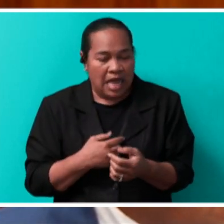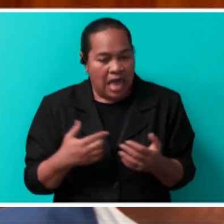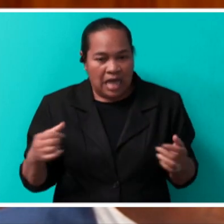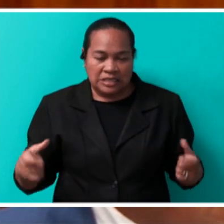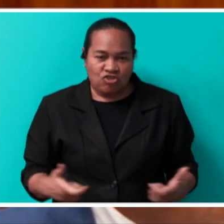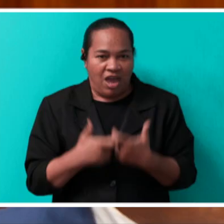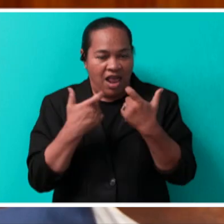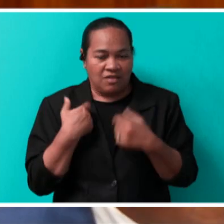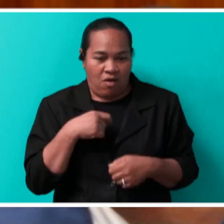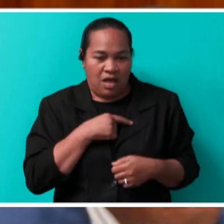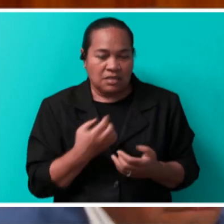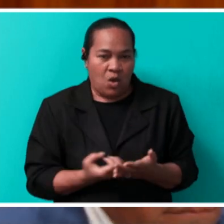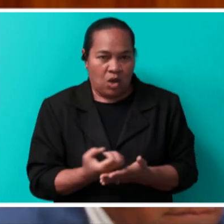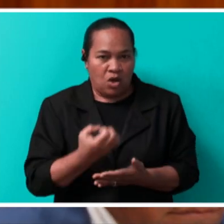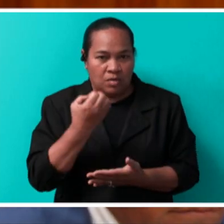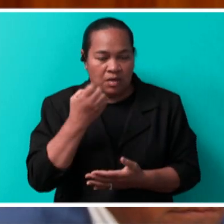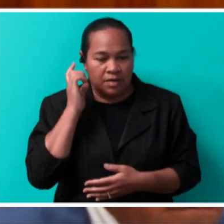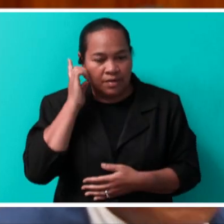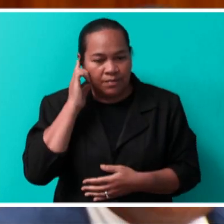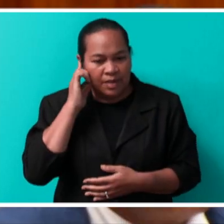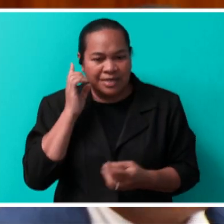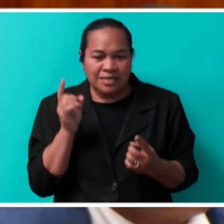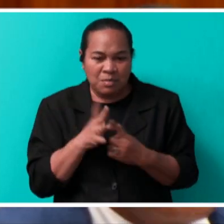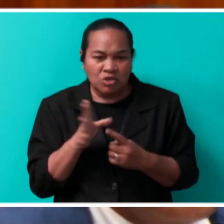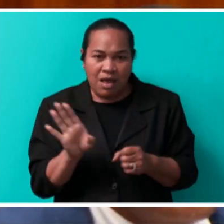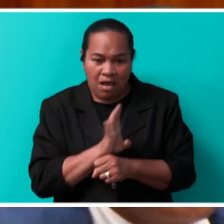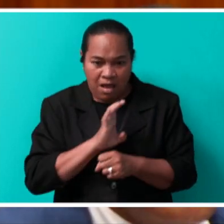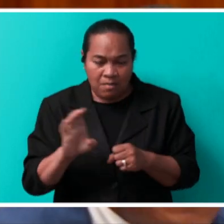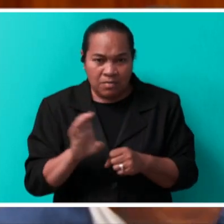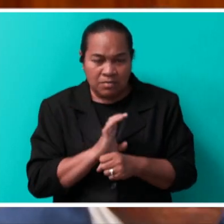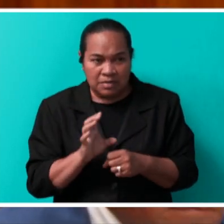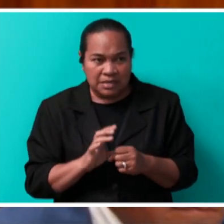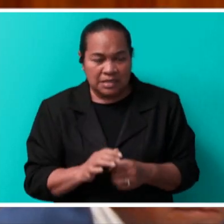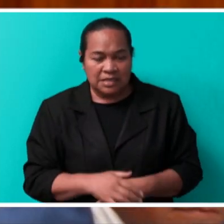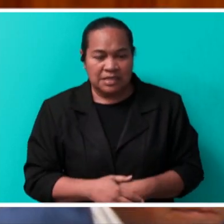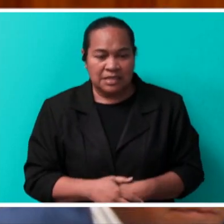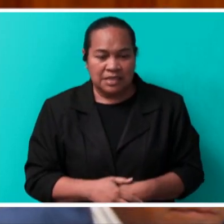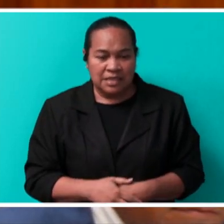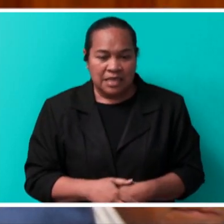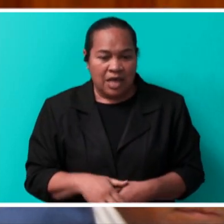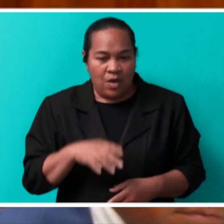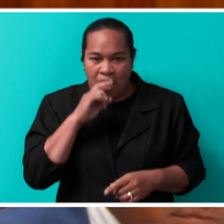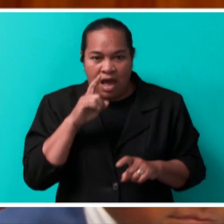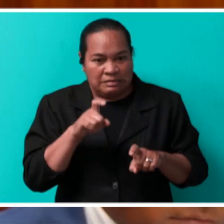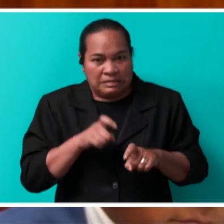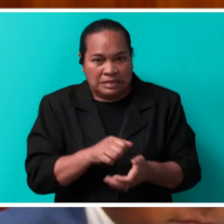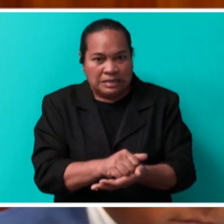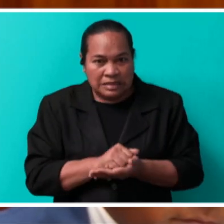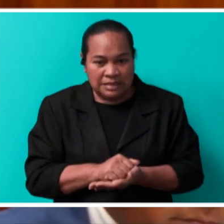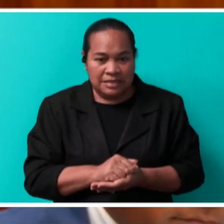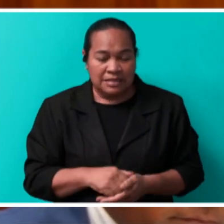challenge for our economy, our industries, and the sustainability of essential services. This